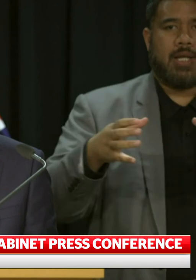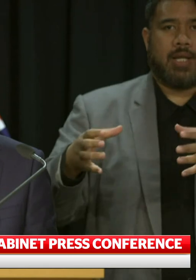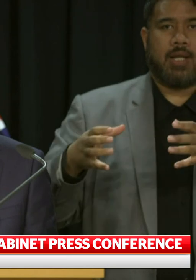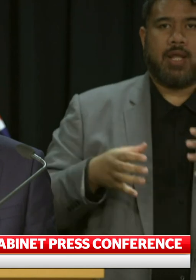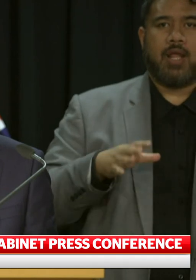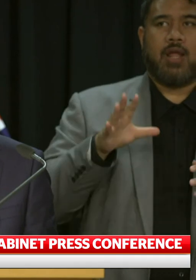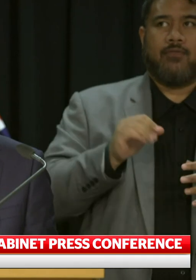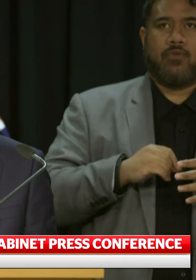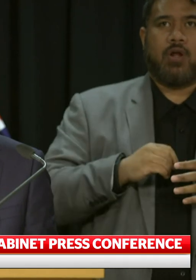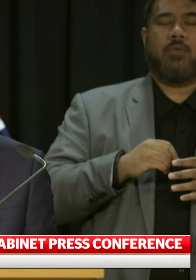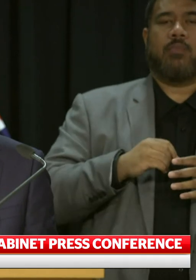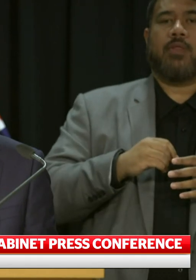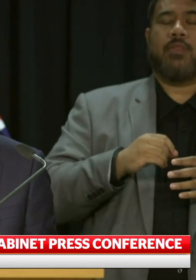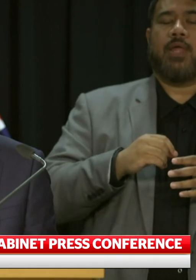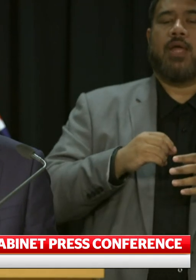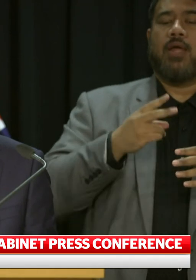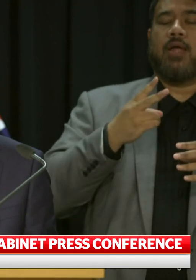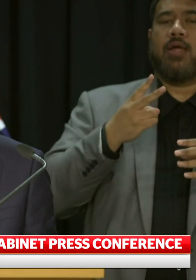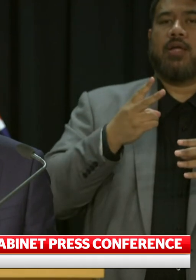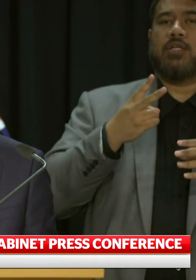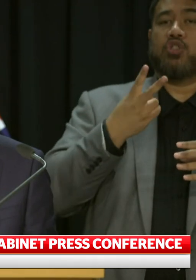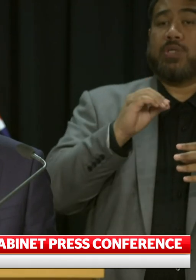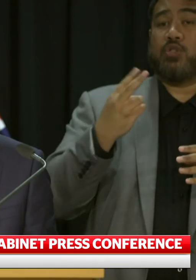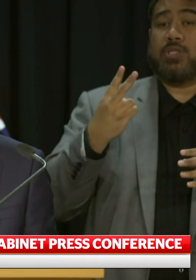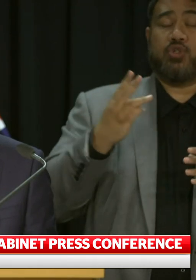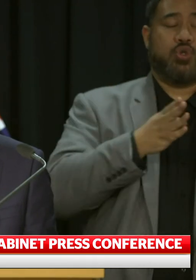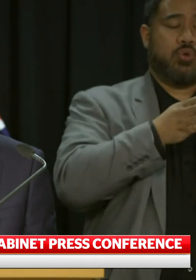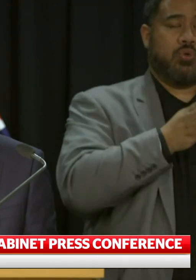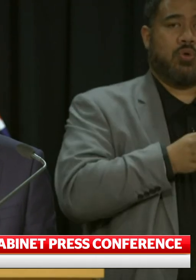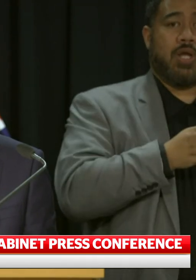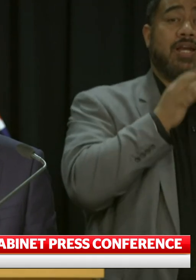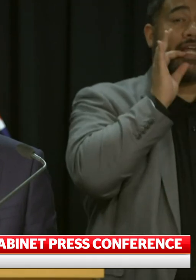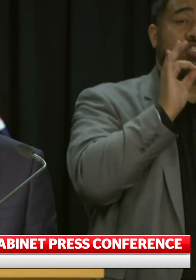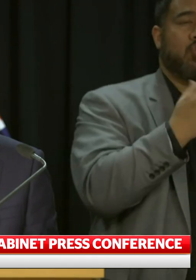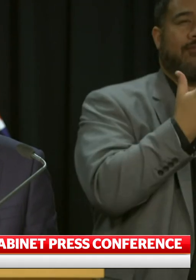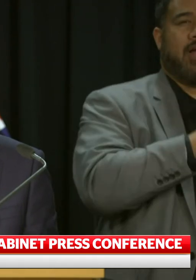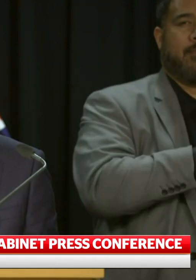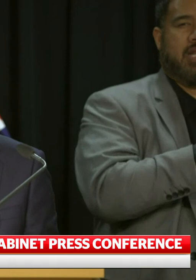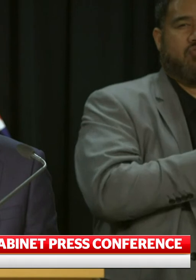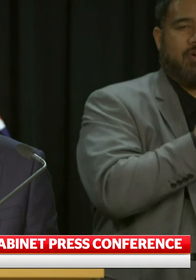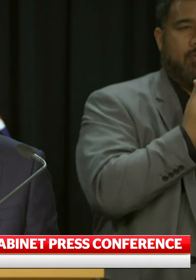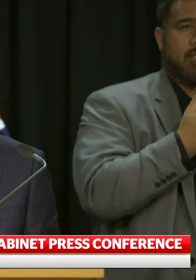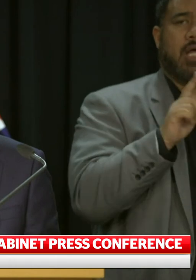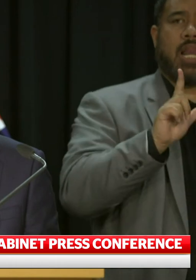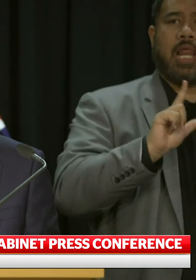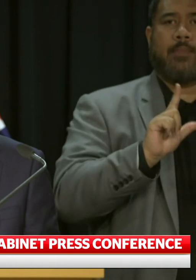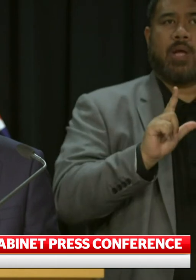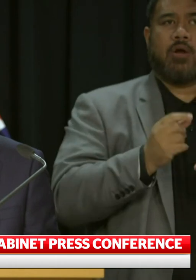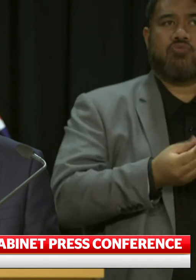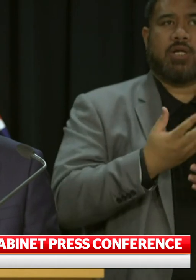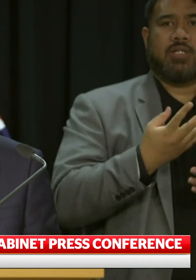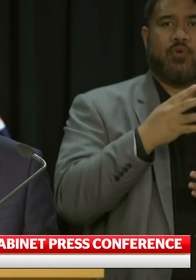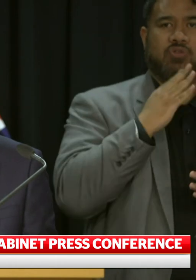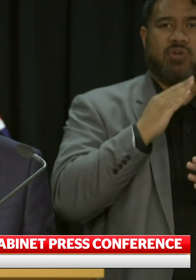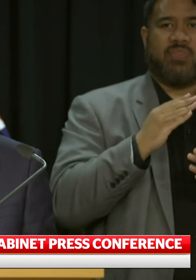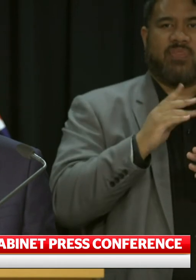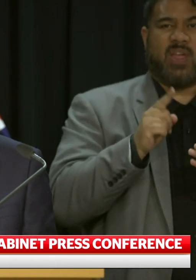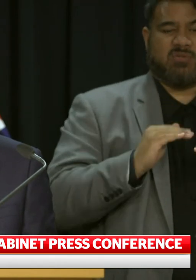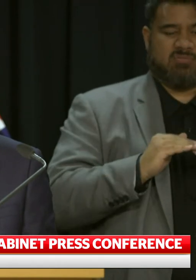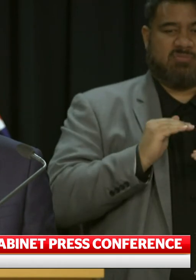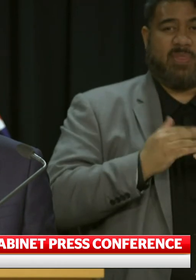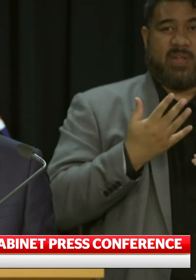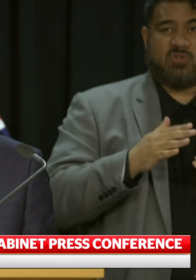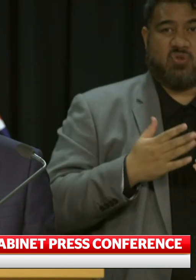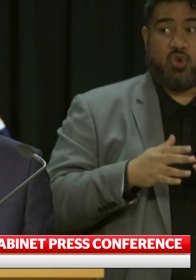December 31st, 2022. The Nats raised about $5 million. Labour raised just over 400,000. Are you worried that they're just